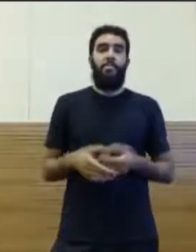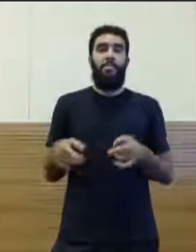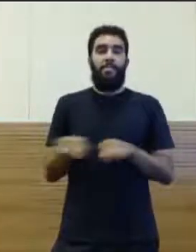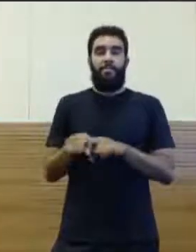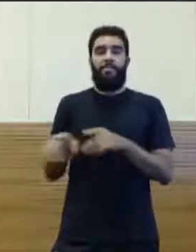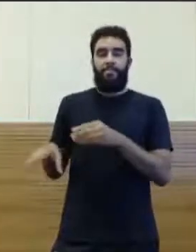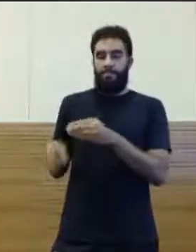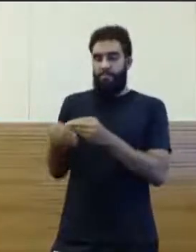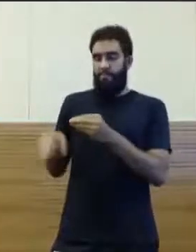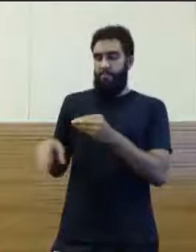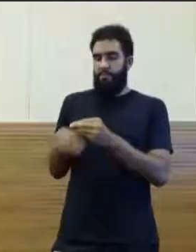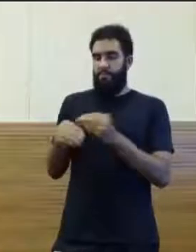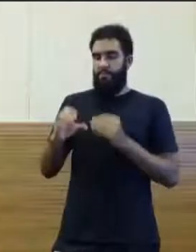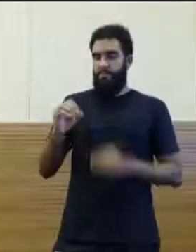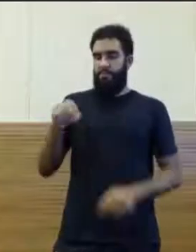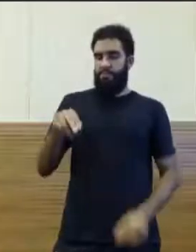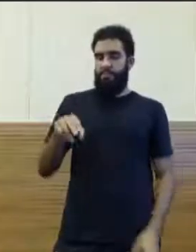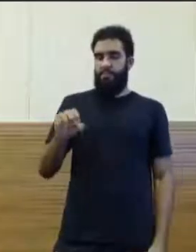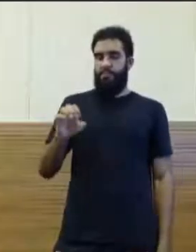and